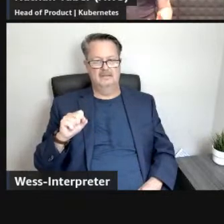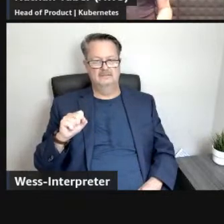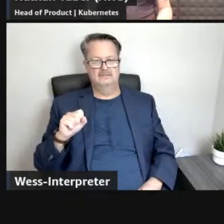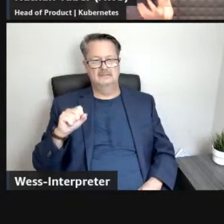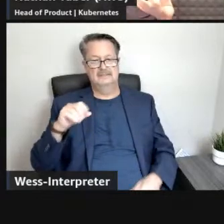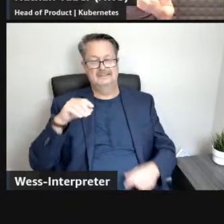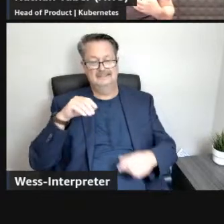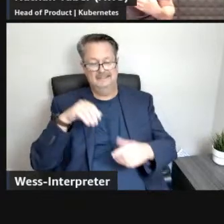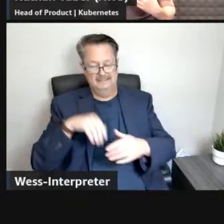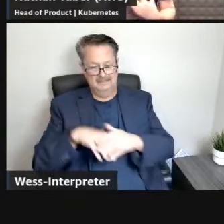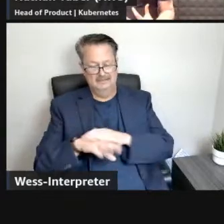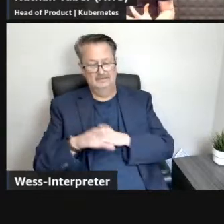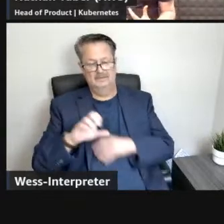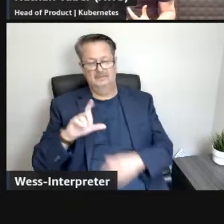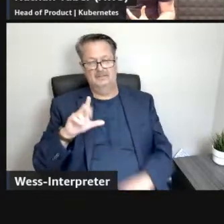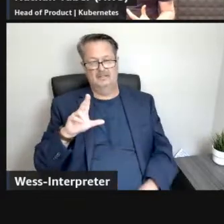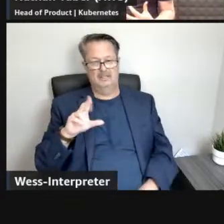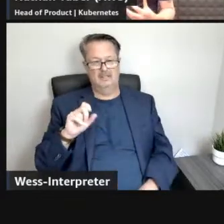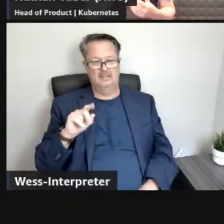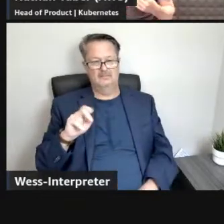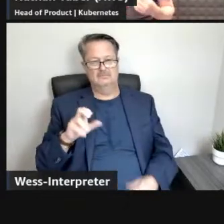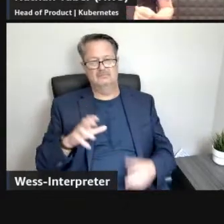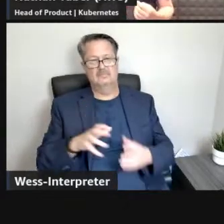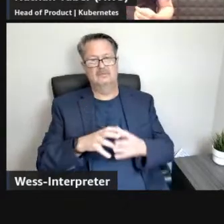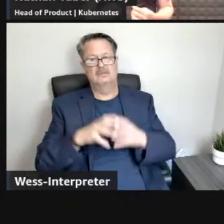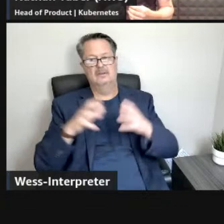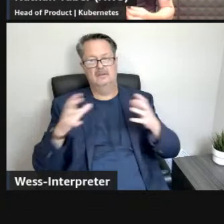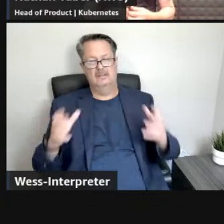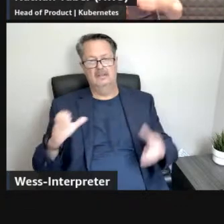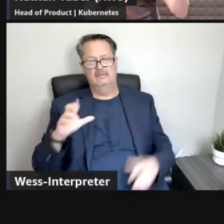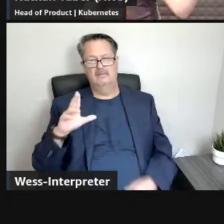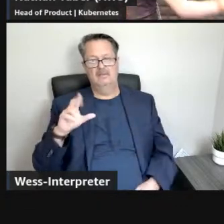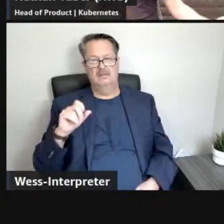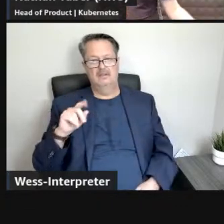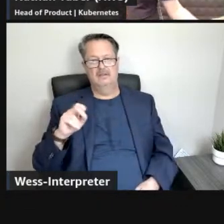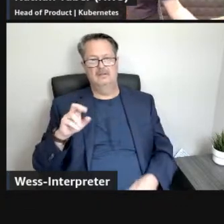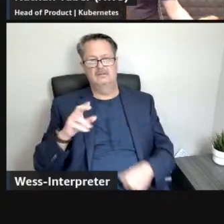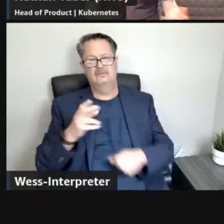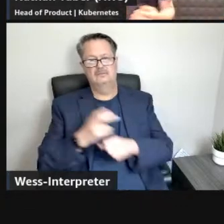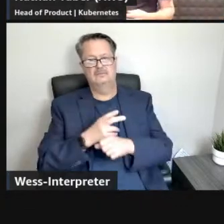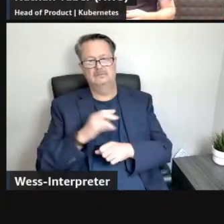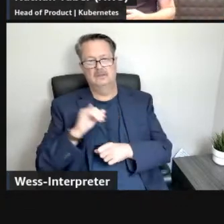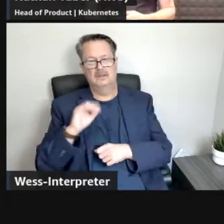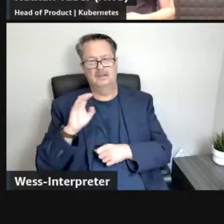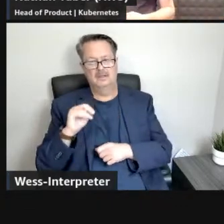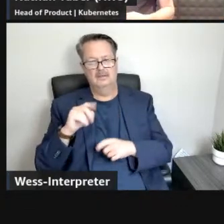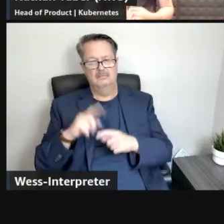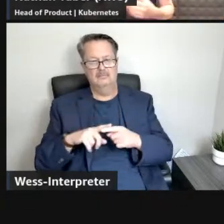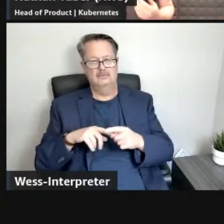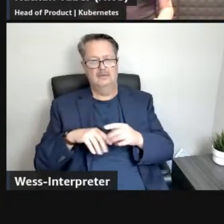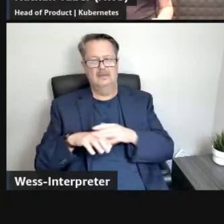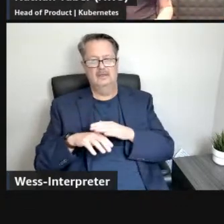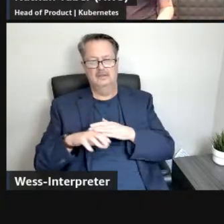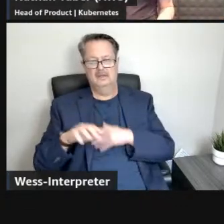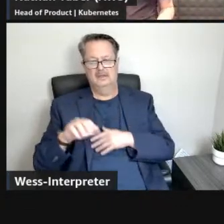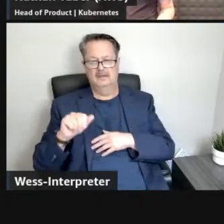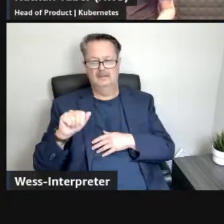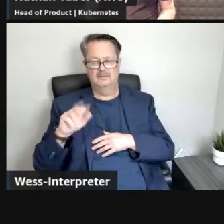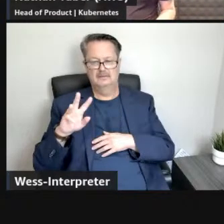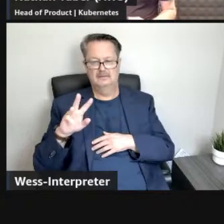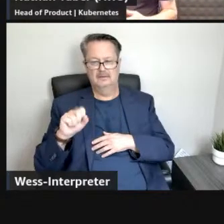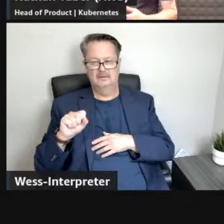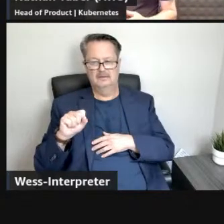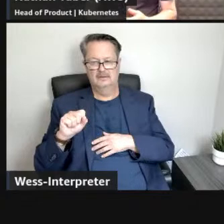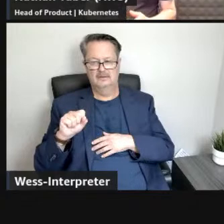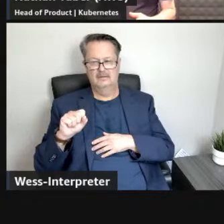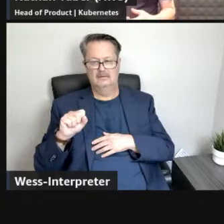also a lot of applications inside of the cluster use IAM in order to access AWS resources. So if your application needs to